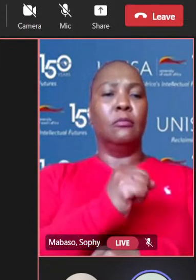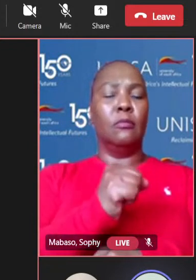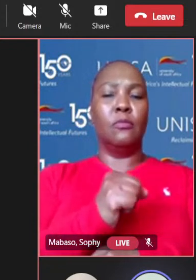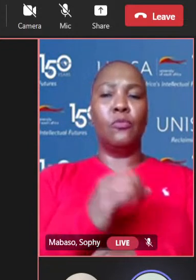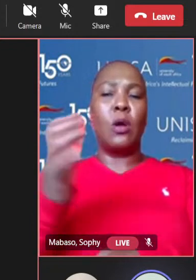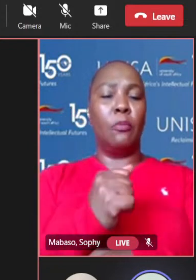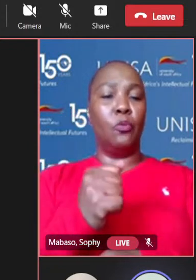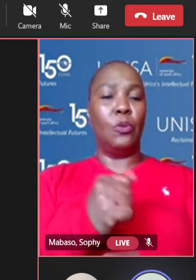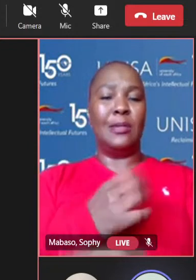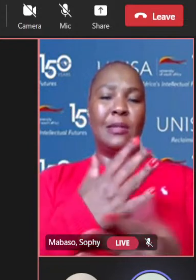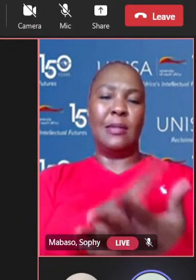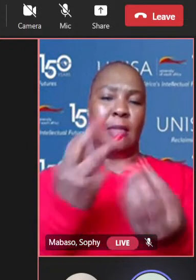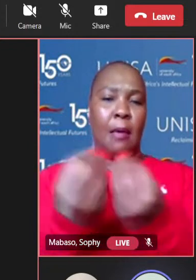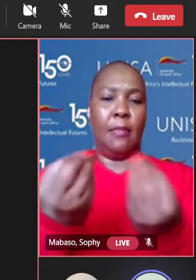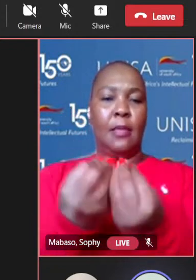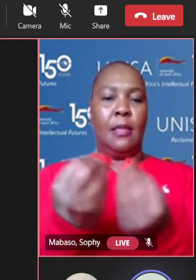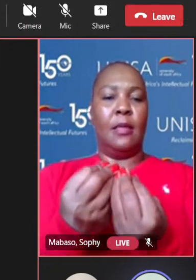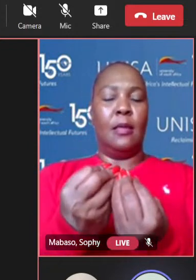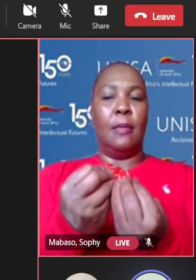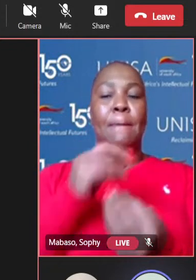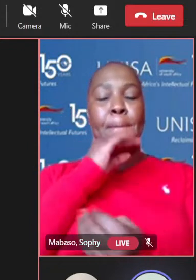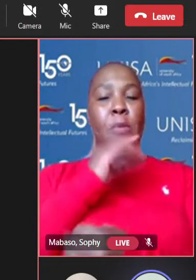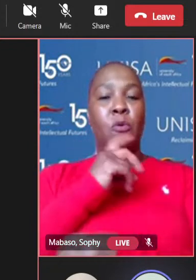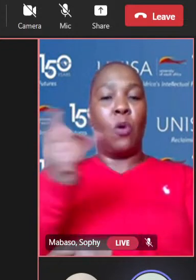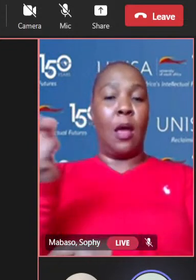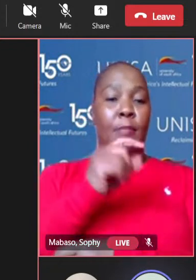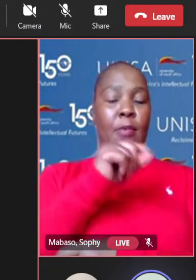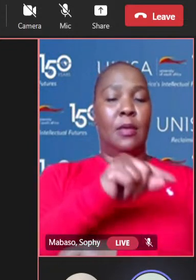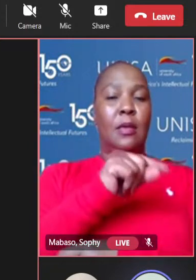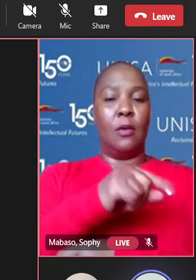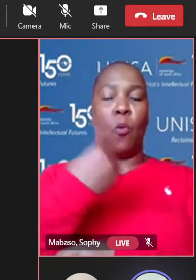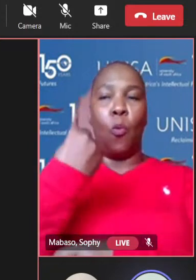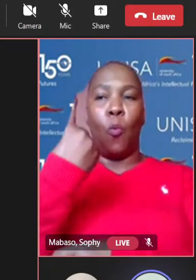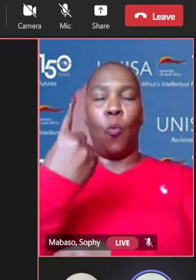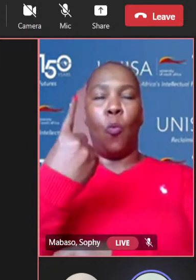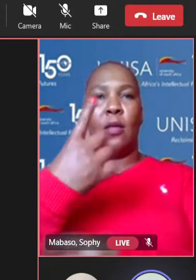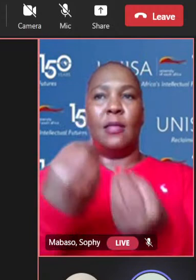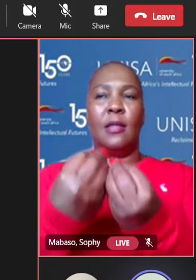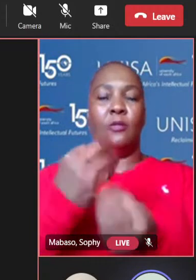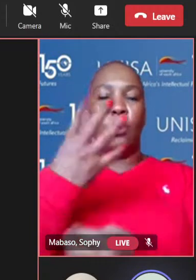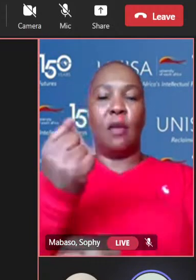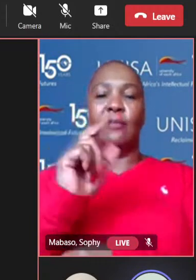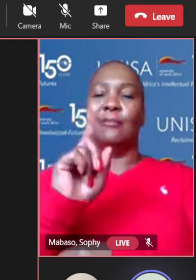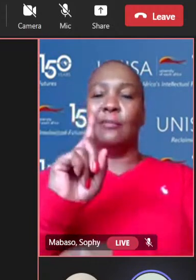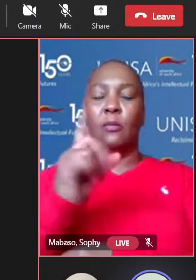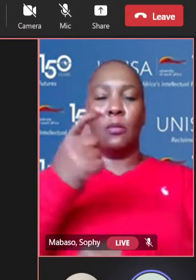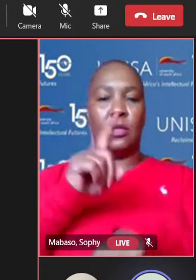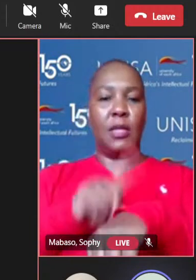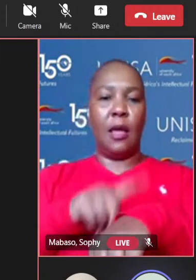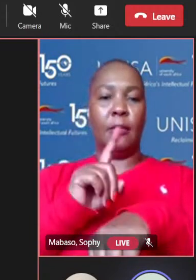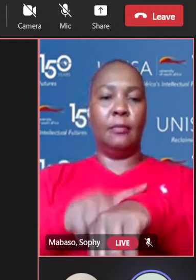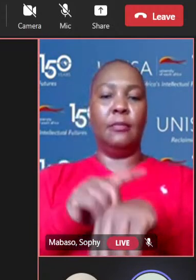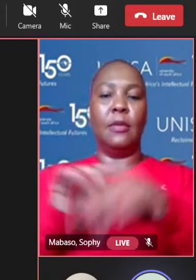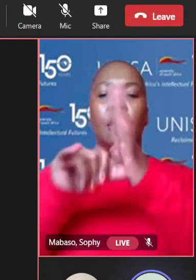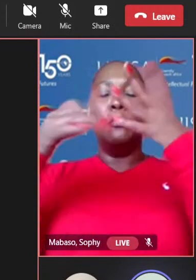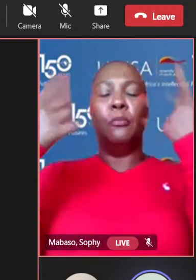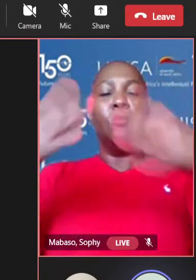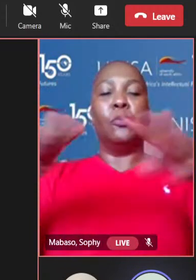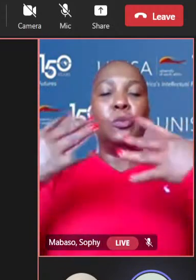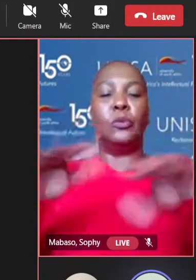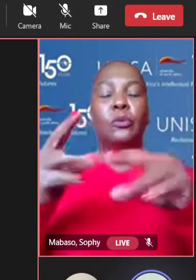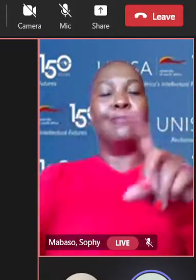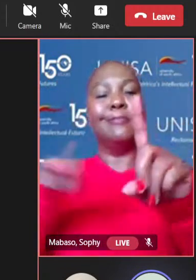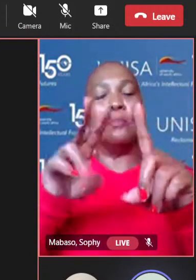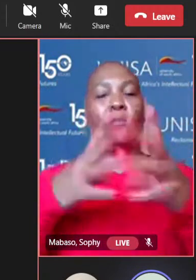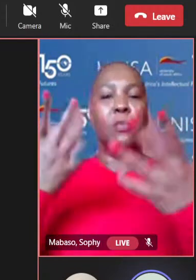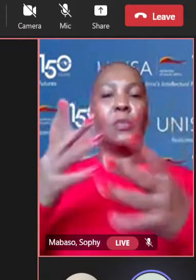something. And therefore you're coming here, and the one thing that you have is time. And it's very important now to see how you